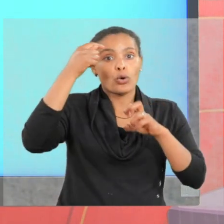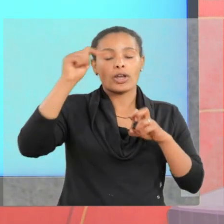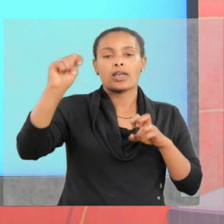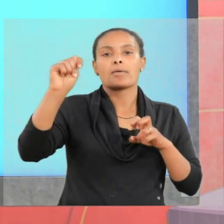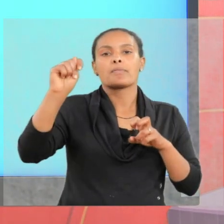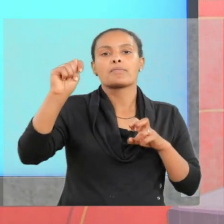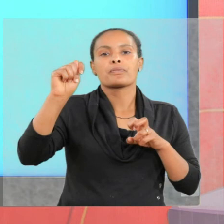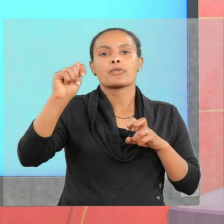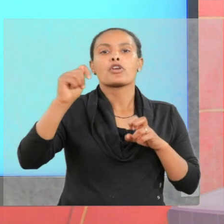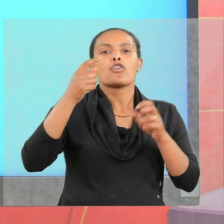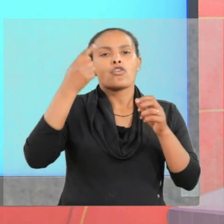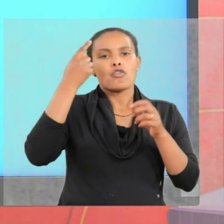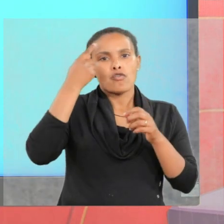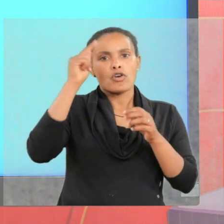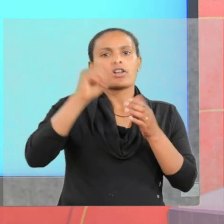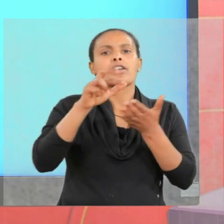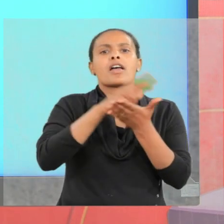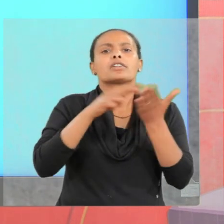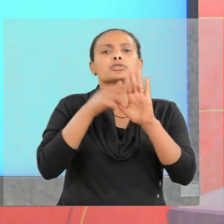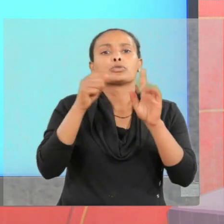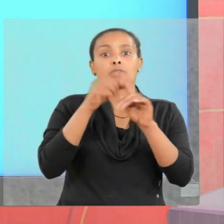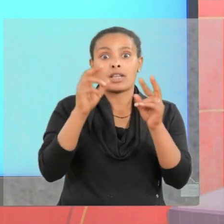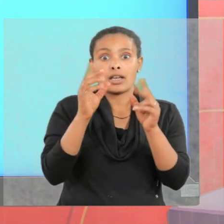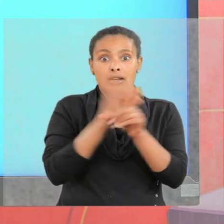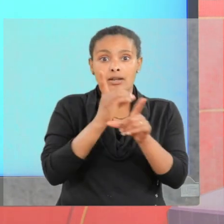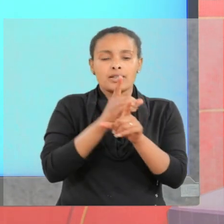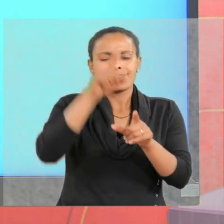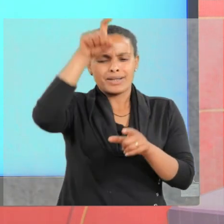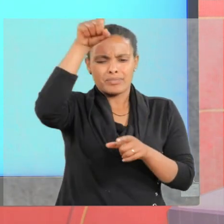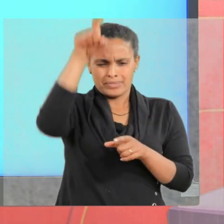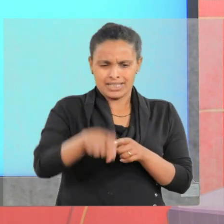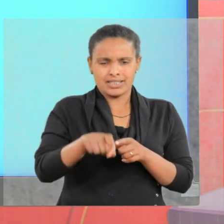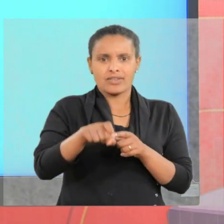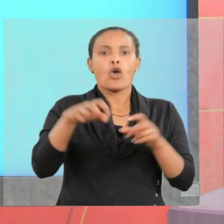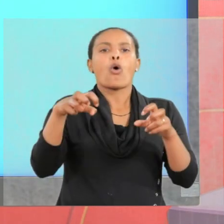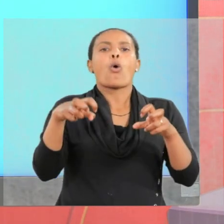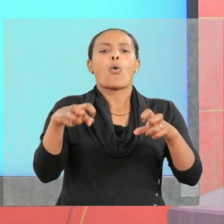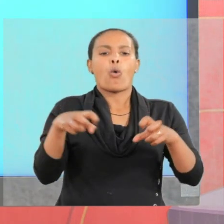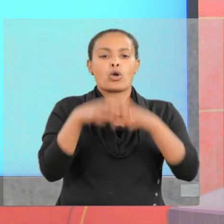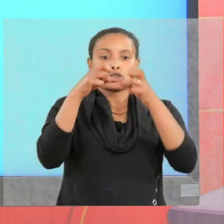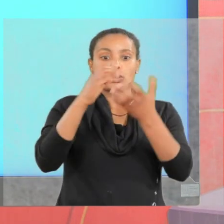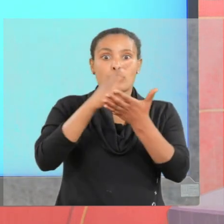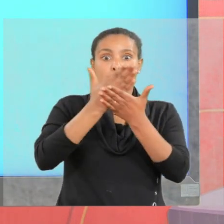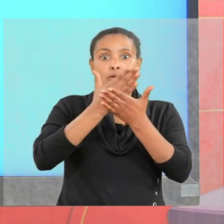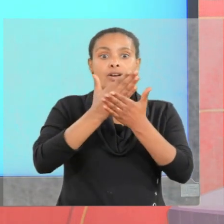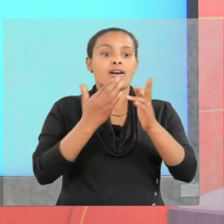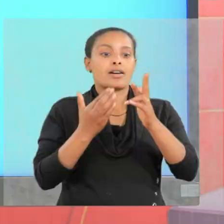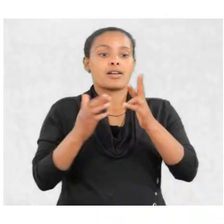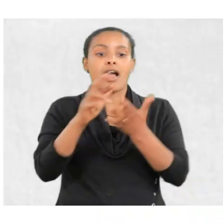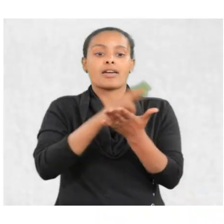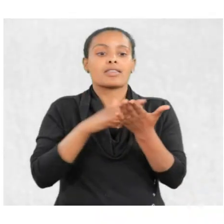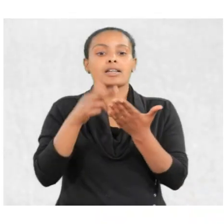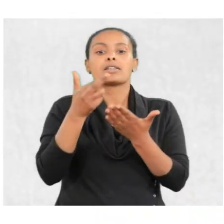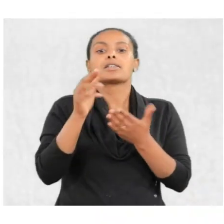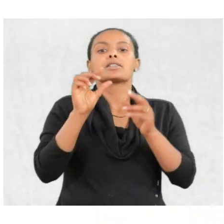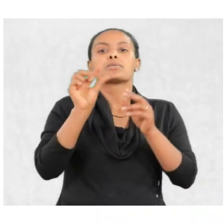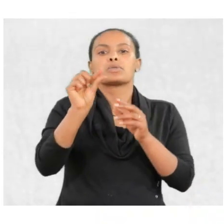theory, for a reaction to take place, there must be collision between reacting